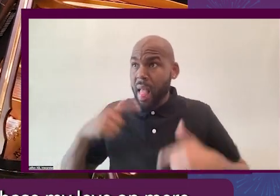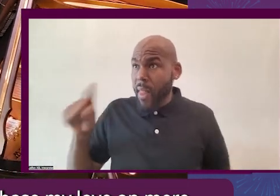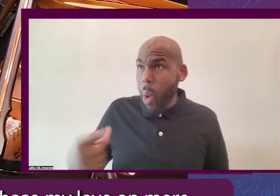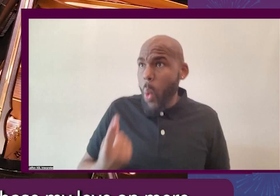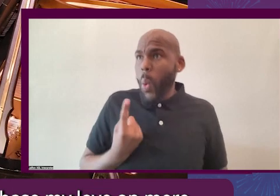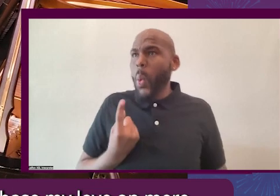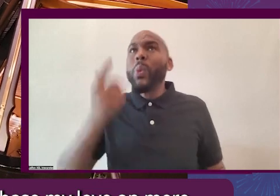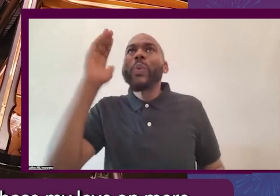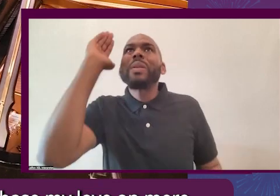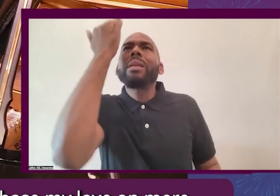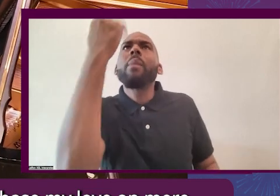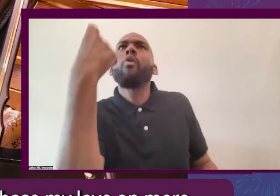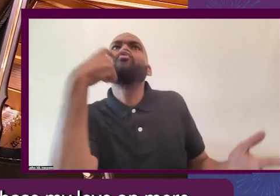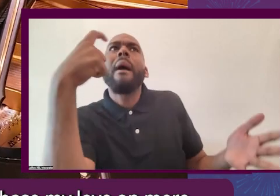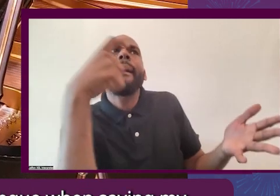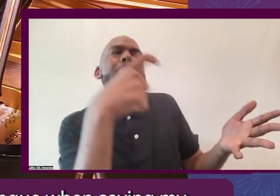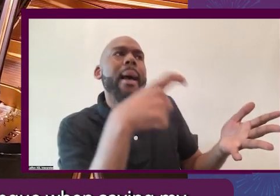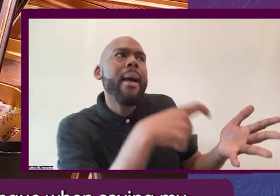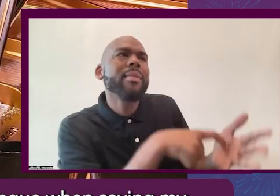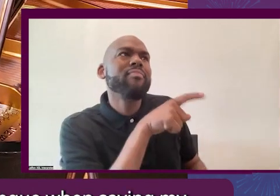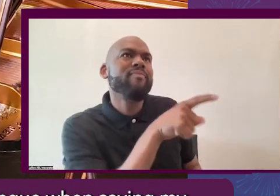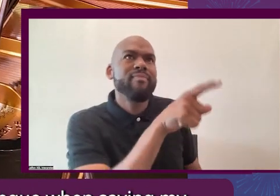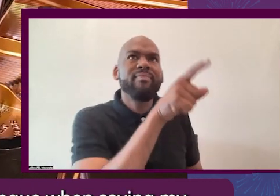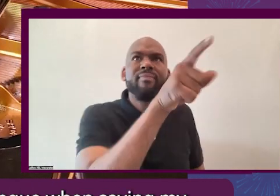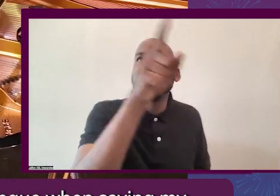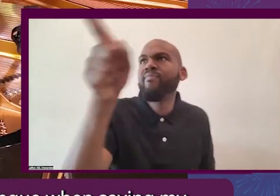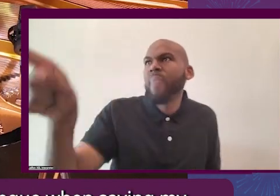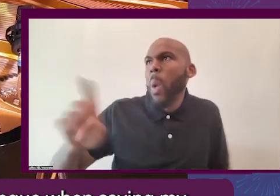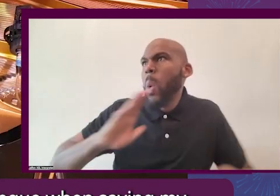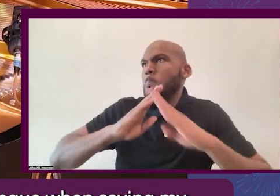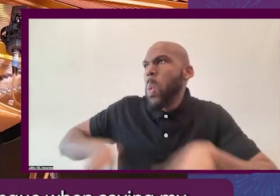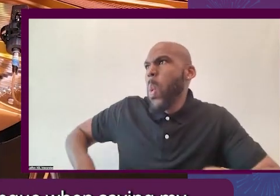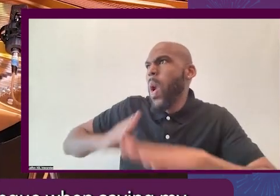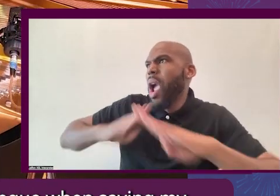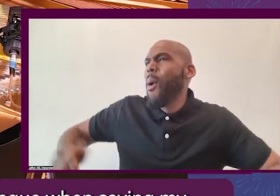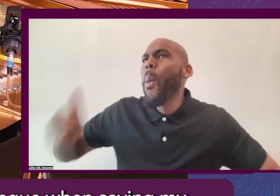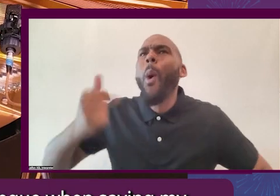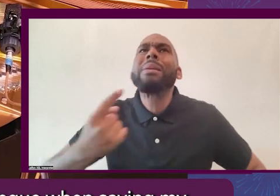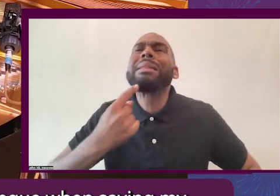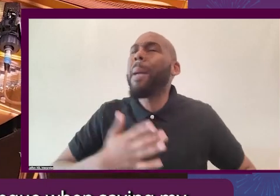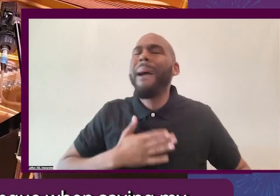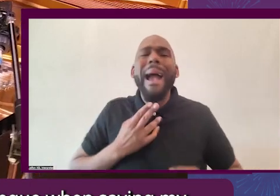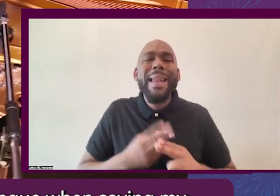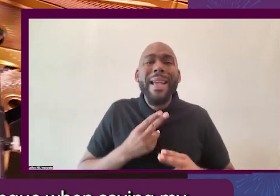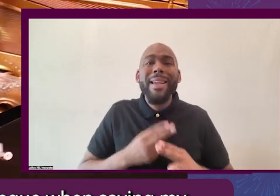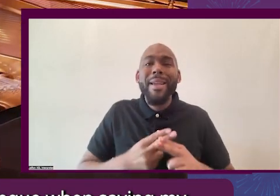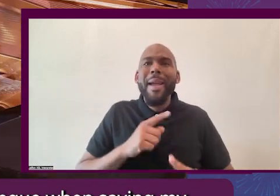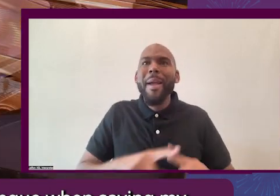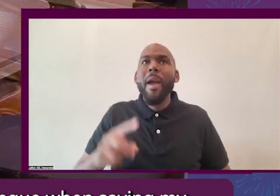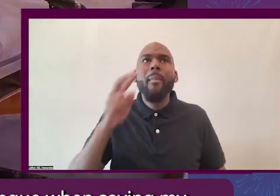Am I the only one who seems to have noticed the cat has got your tongue when saying